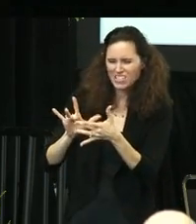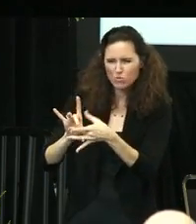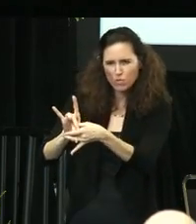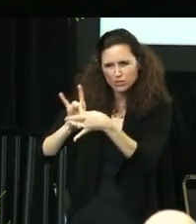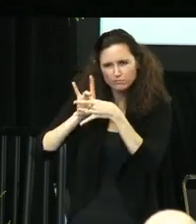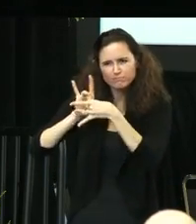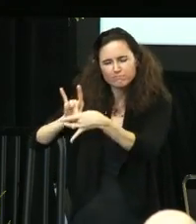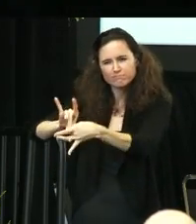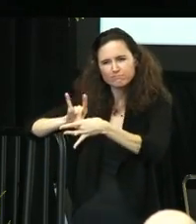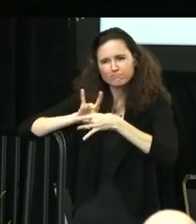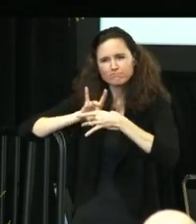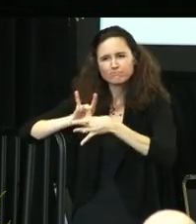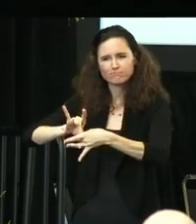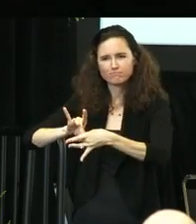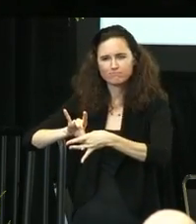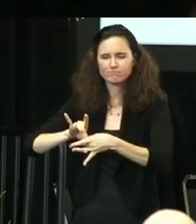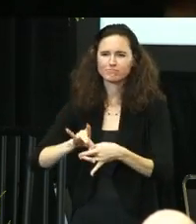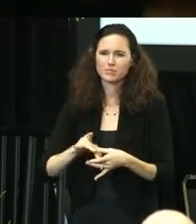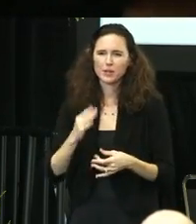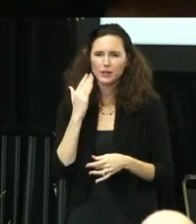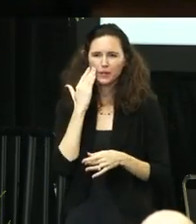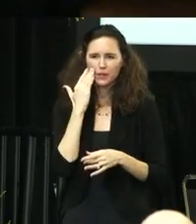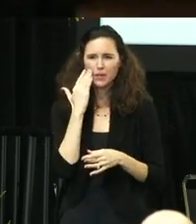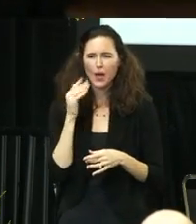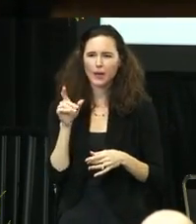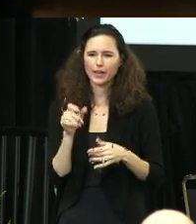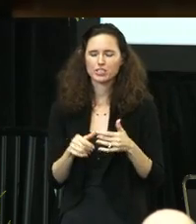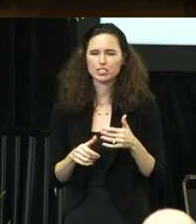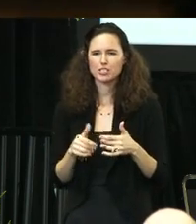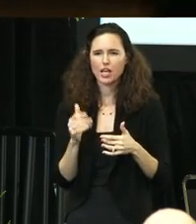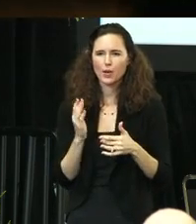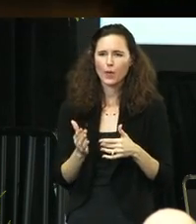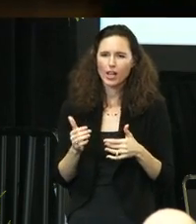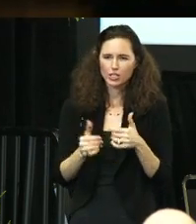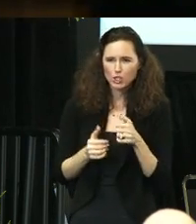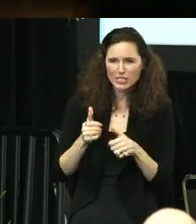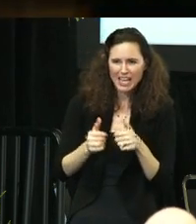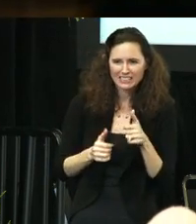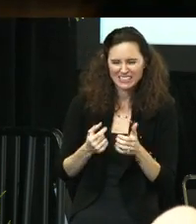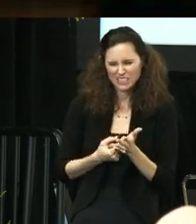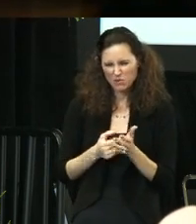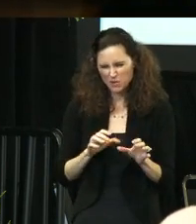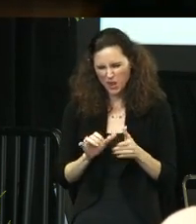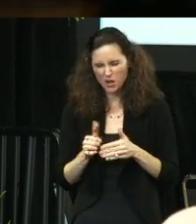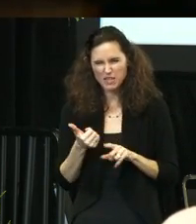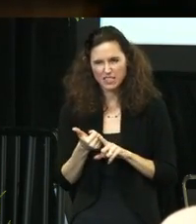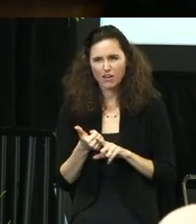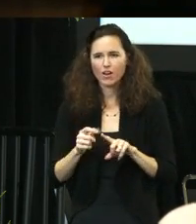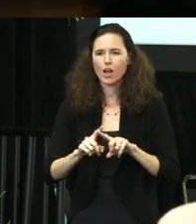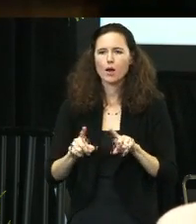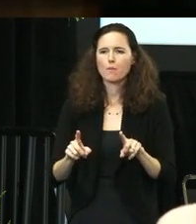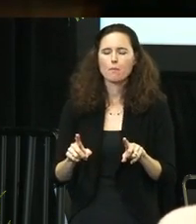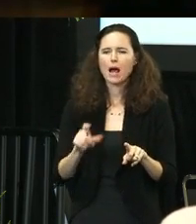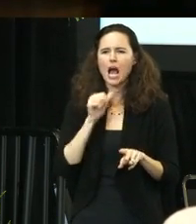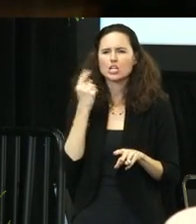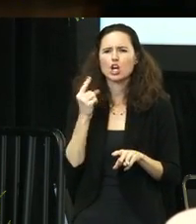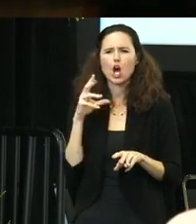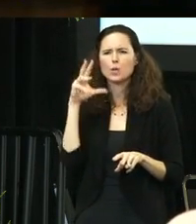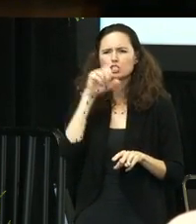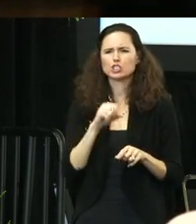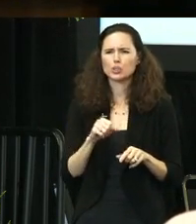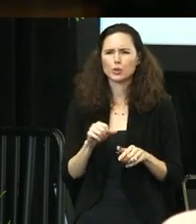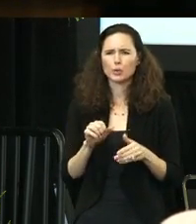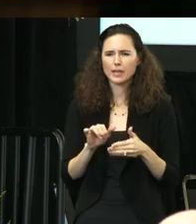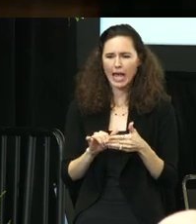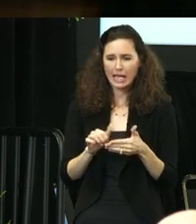in. They may appear bored or texting, guilty myself sometimes, but I don't always assume it's because